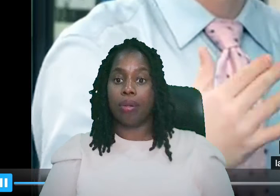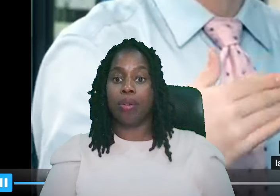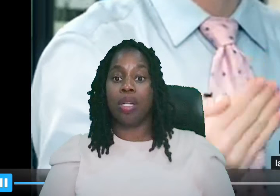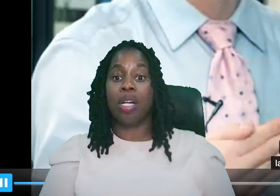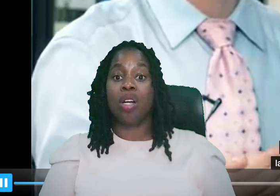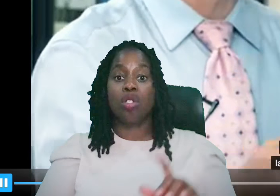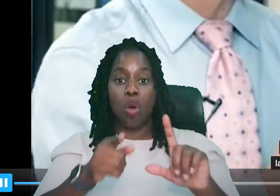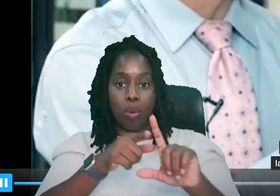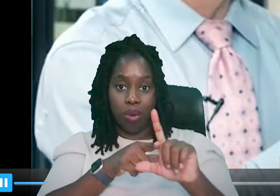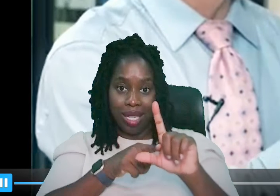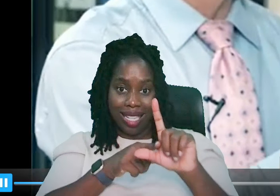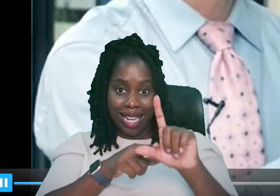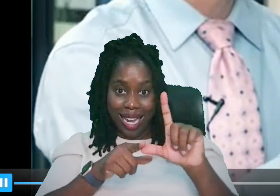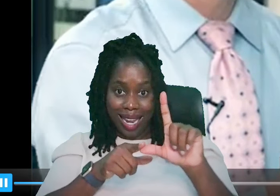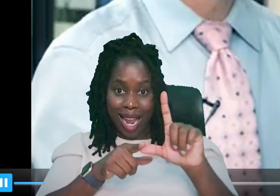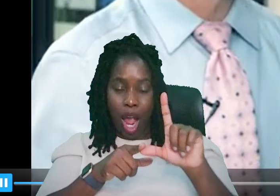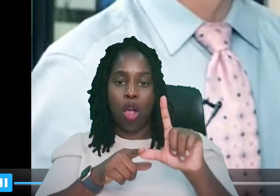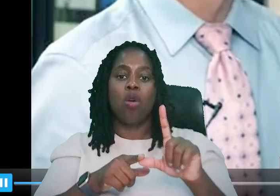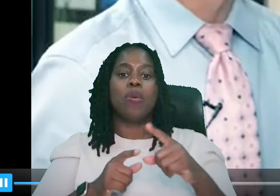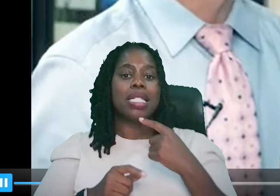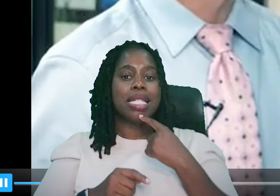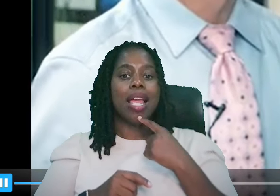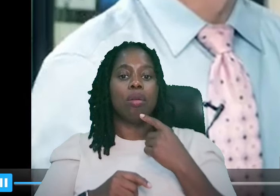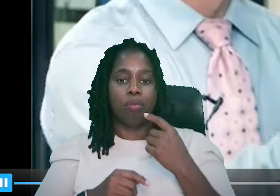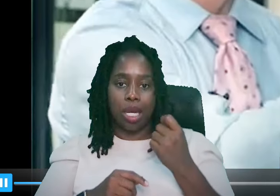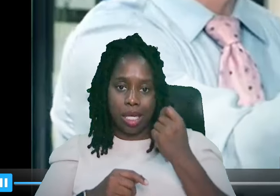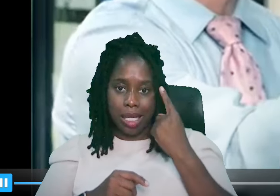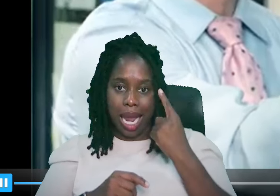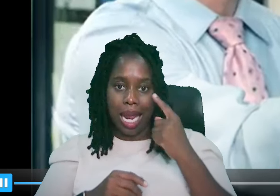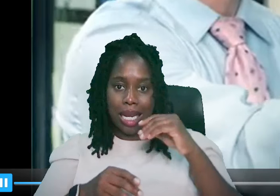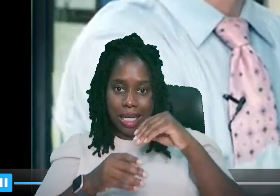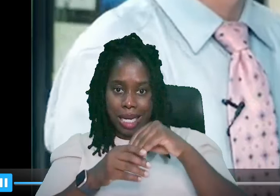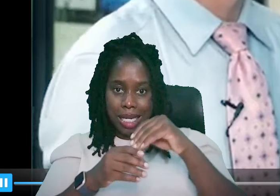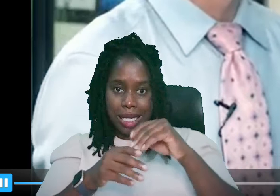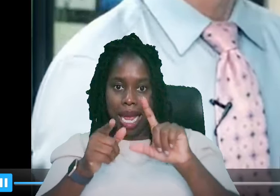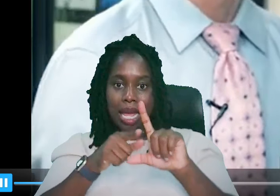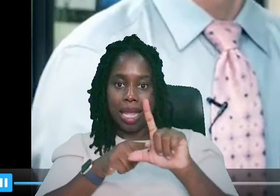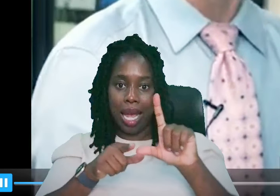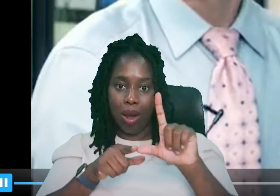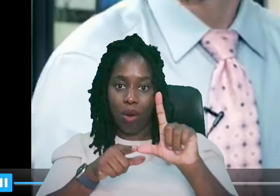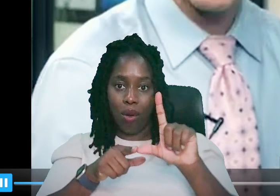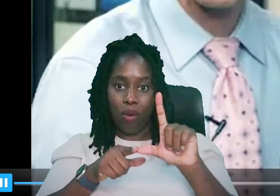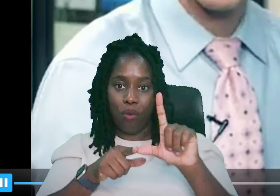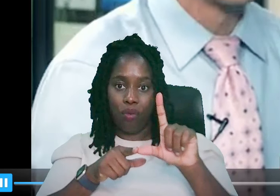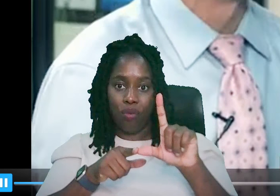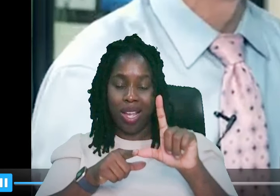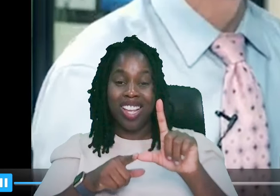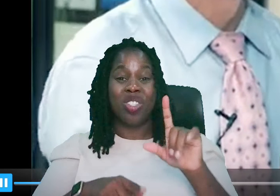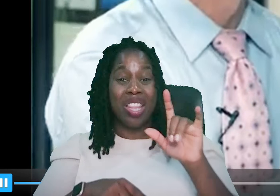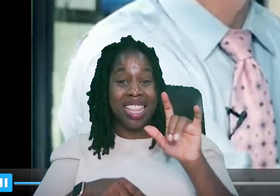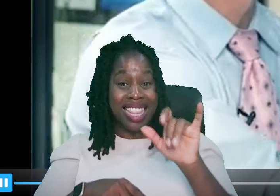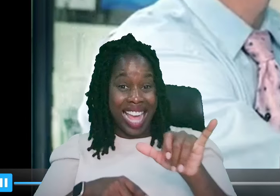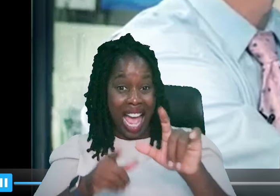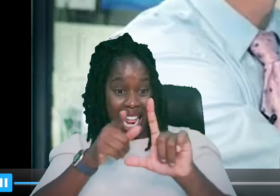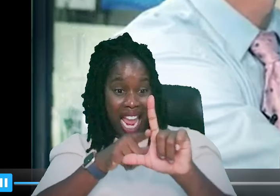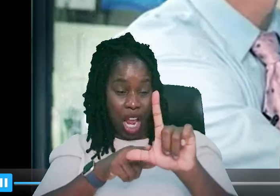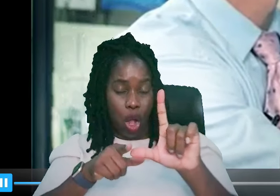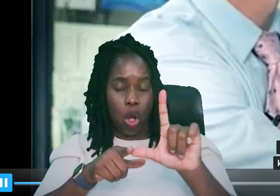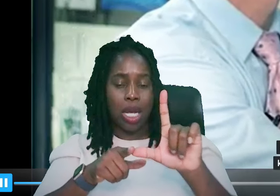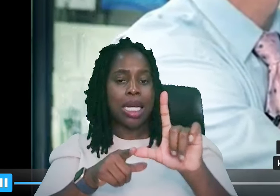we're assuming that it's the interior, though. Now, this angle here is a really special angle